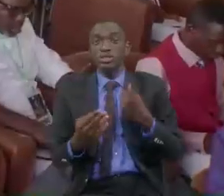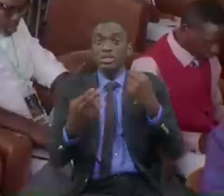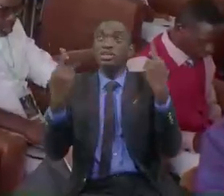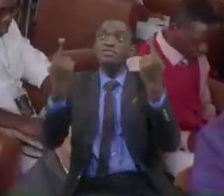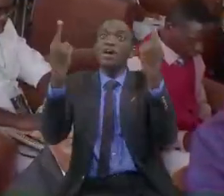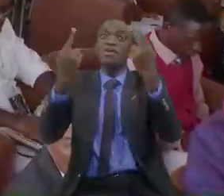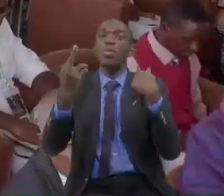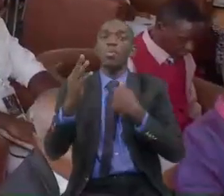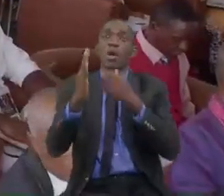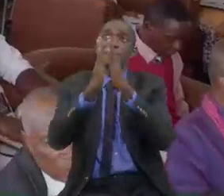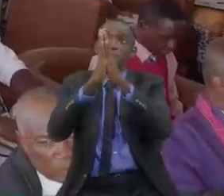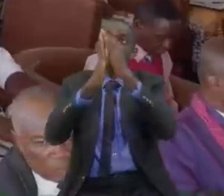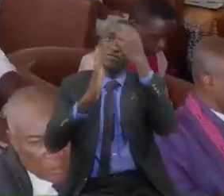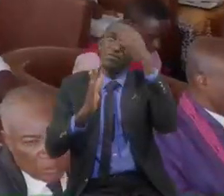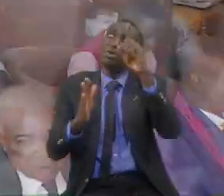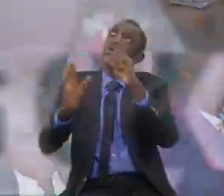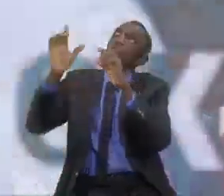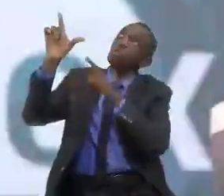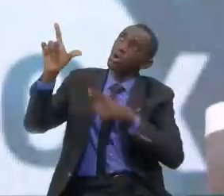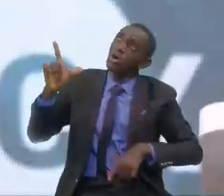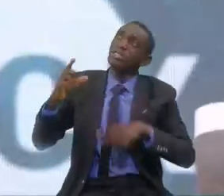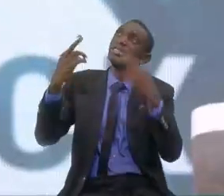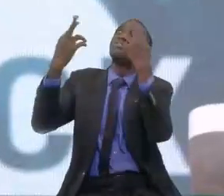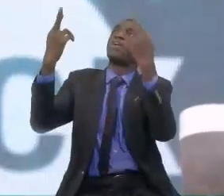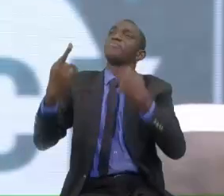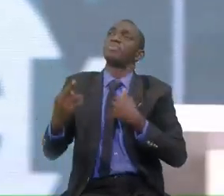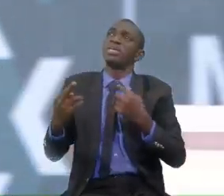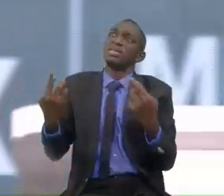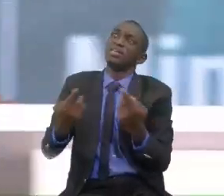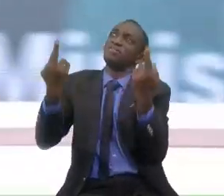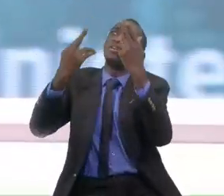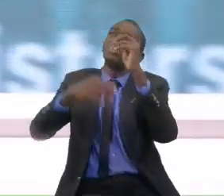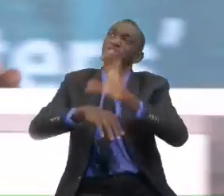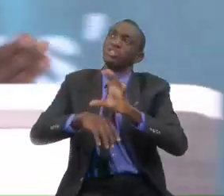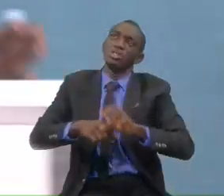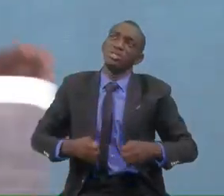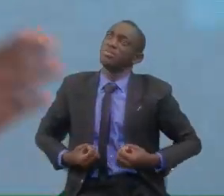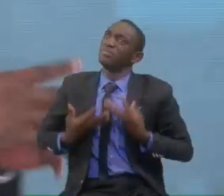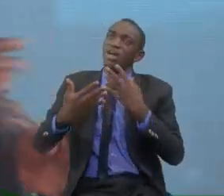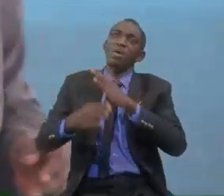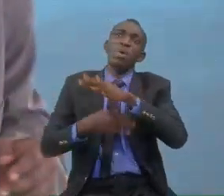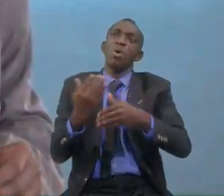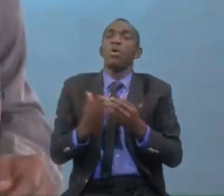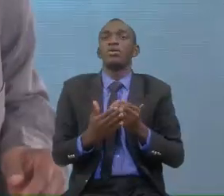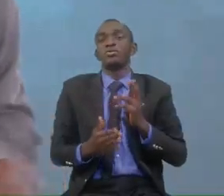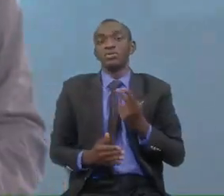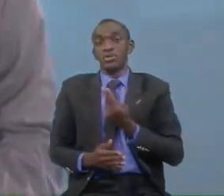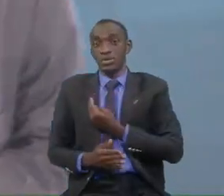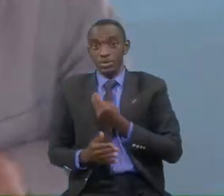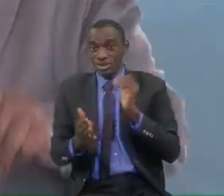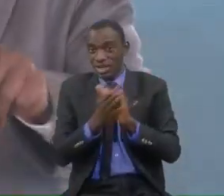revive me, O Lord, revive our church, O Lord, revive everyone. That revival